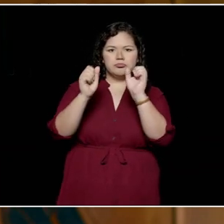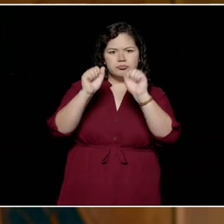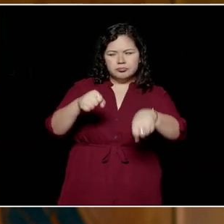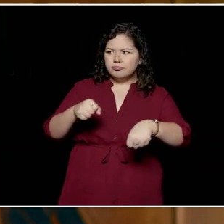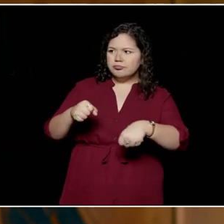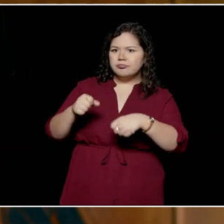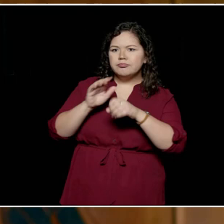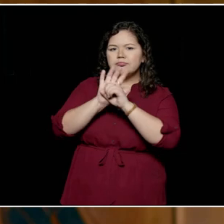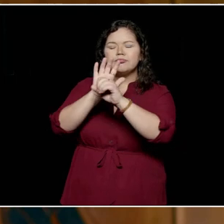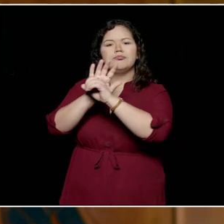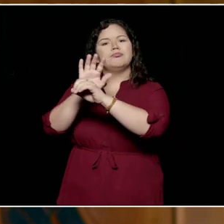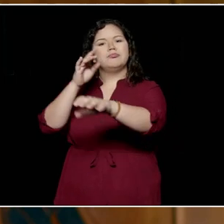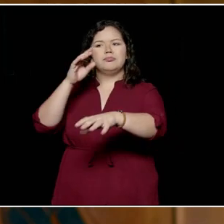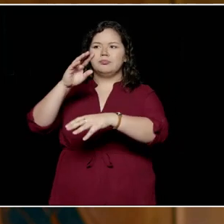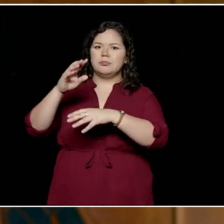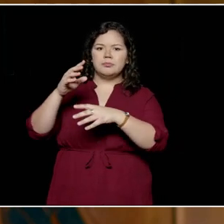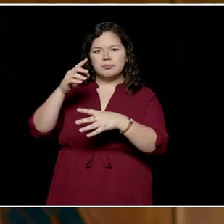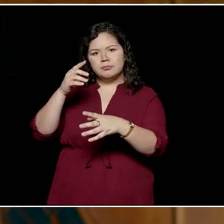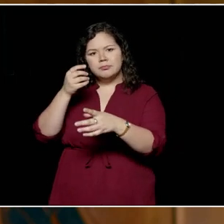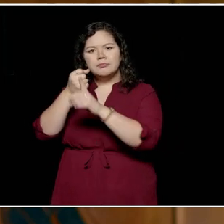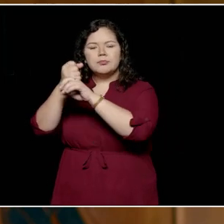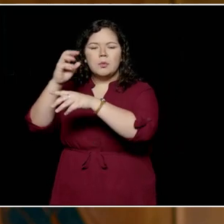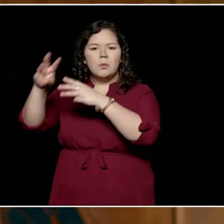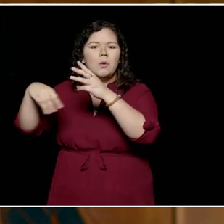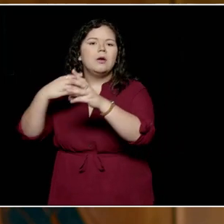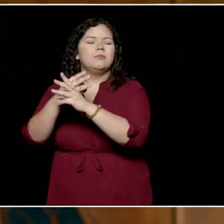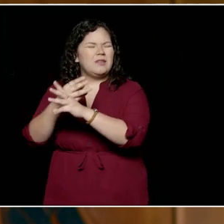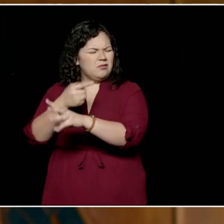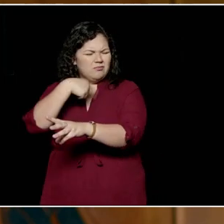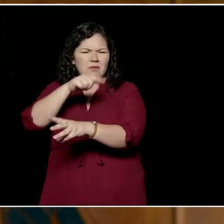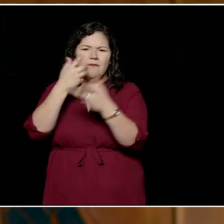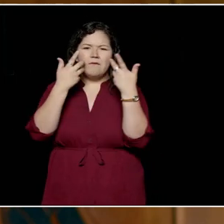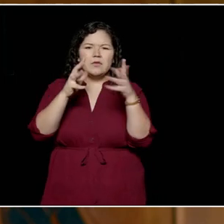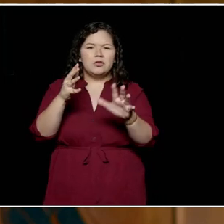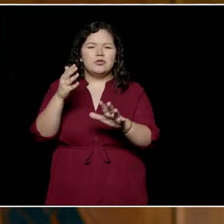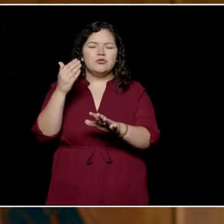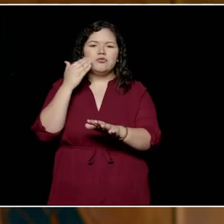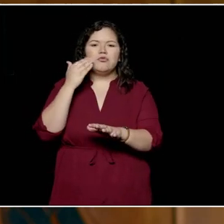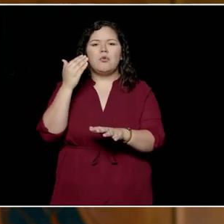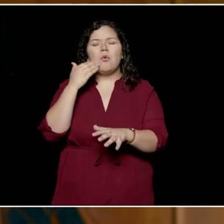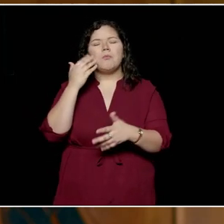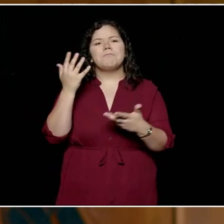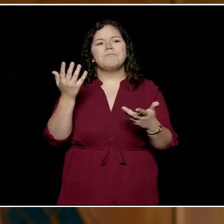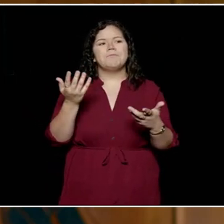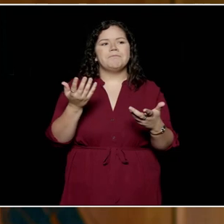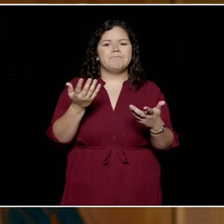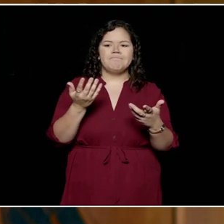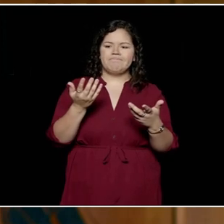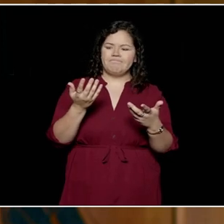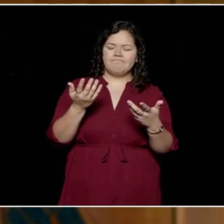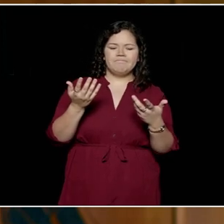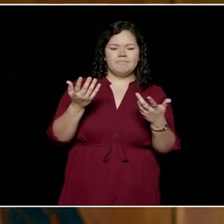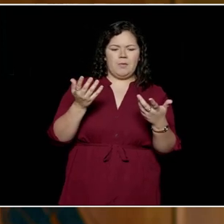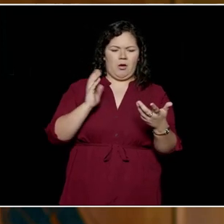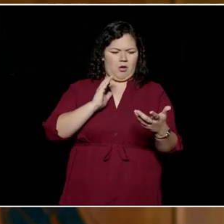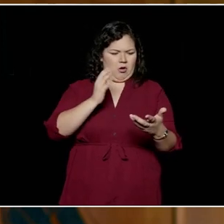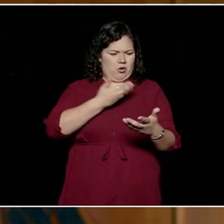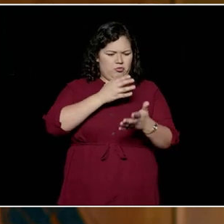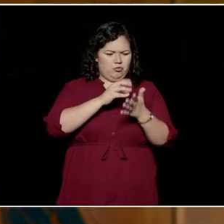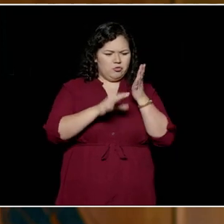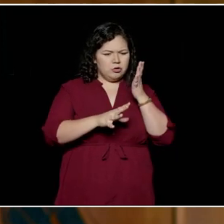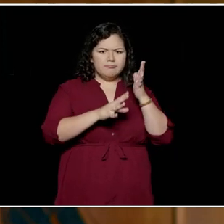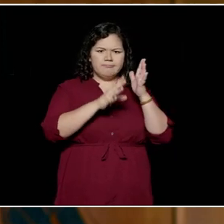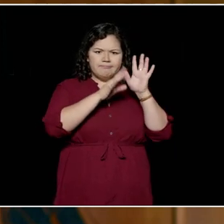that you've known the diversity of our